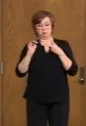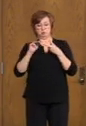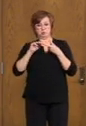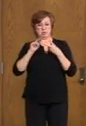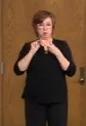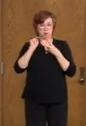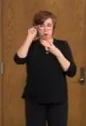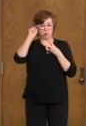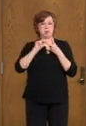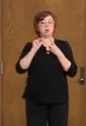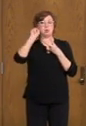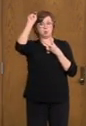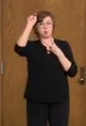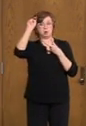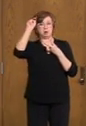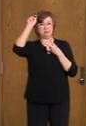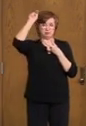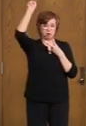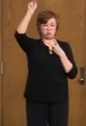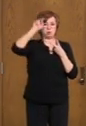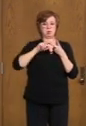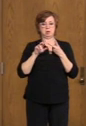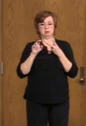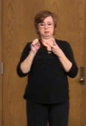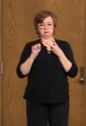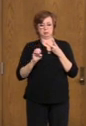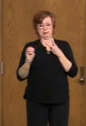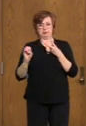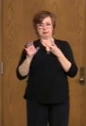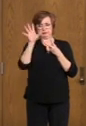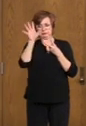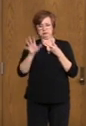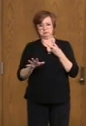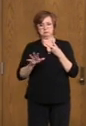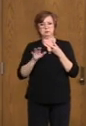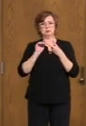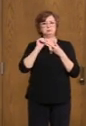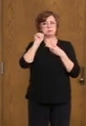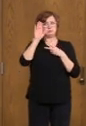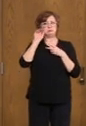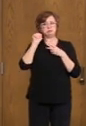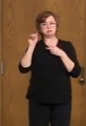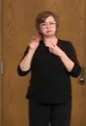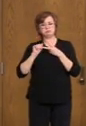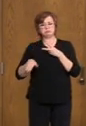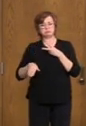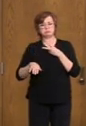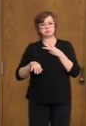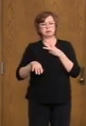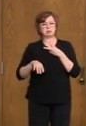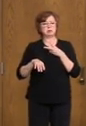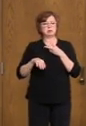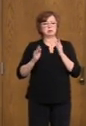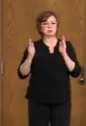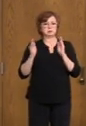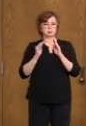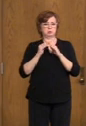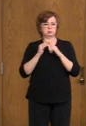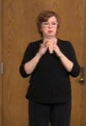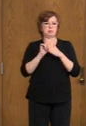then also now to the southeast because of high transmission and secondary rural area. So those are the general principles